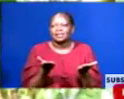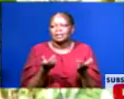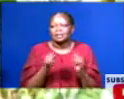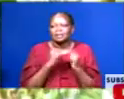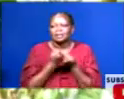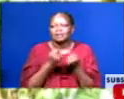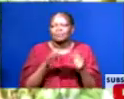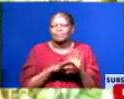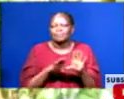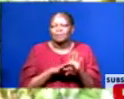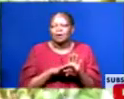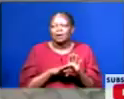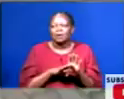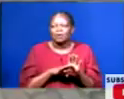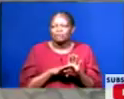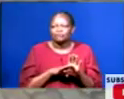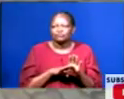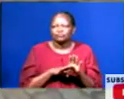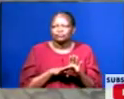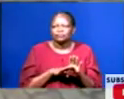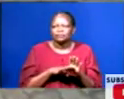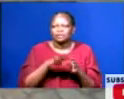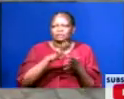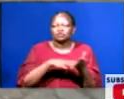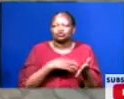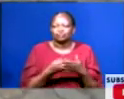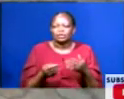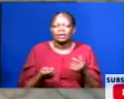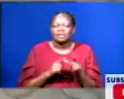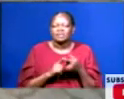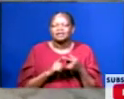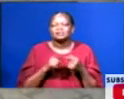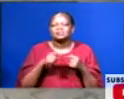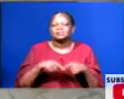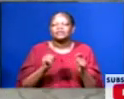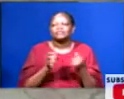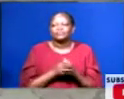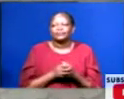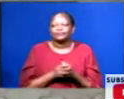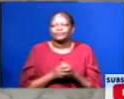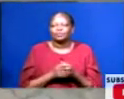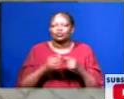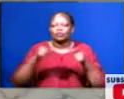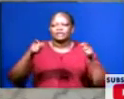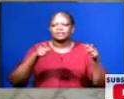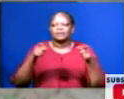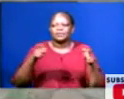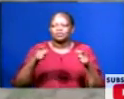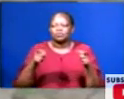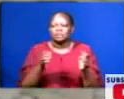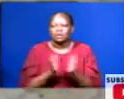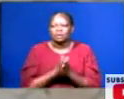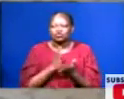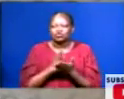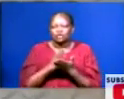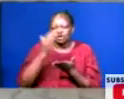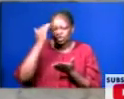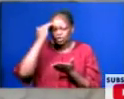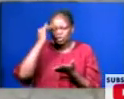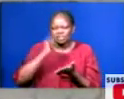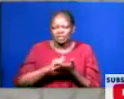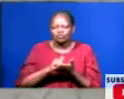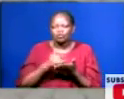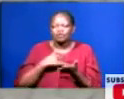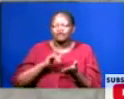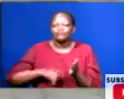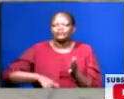of the structures. Waithaka found himself in administration, and although he knew his place was in the